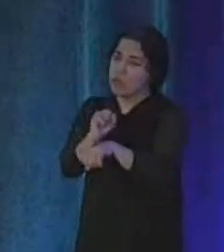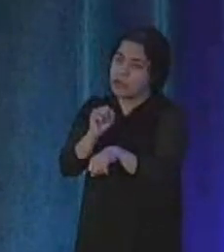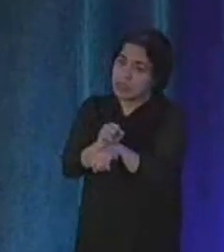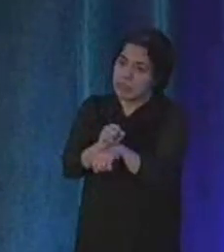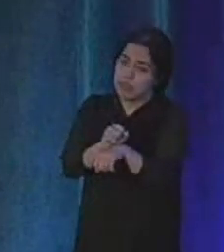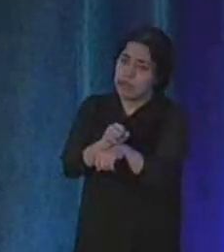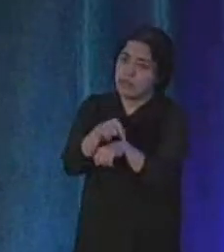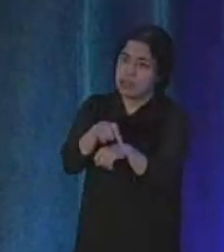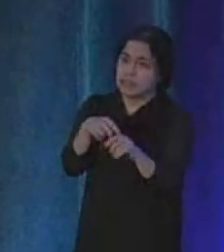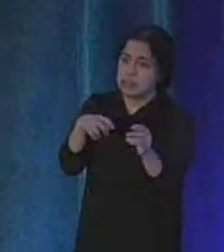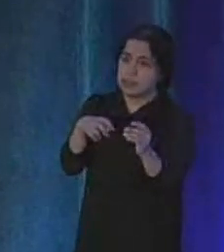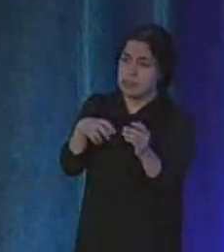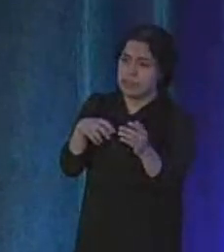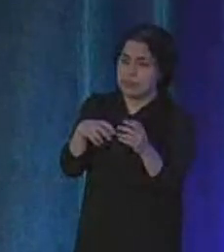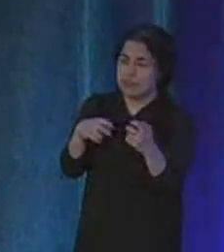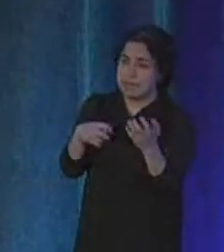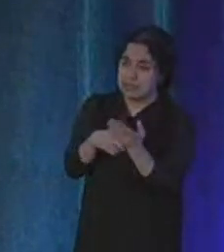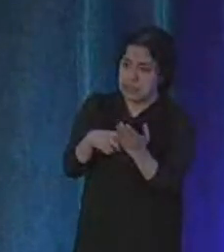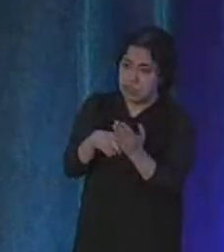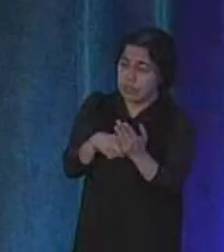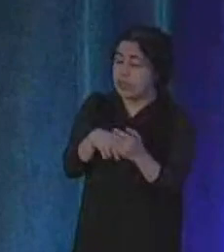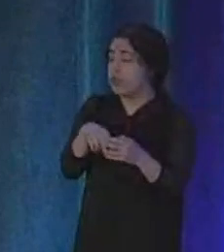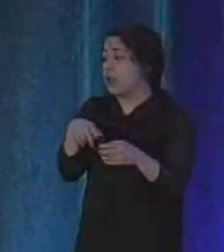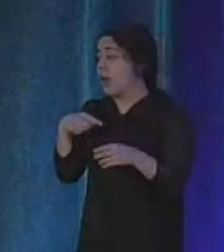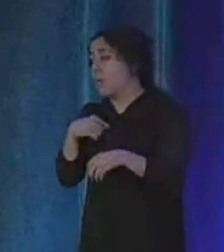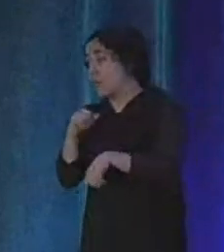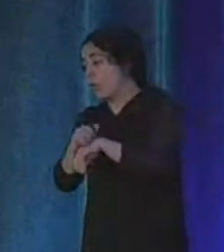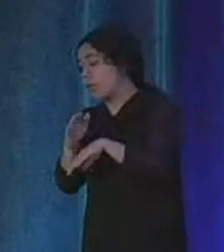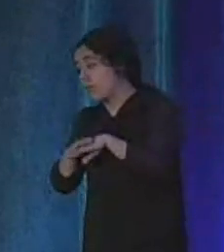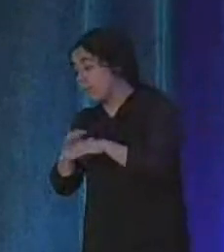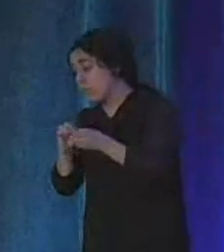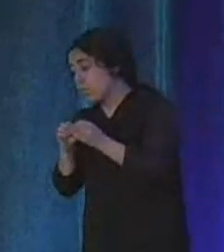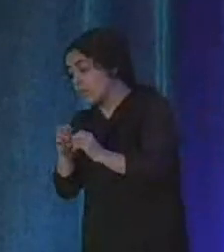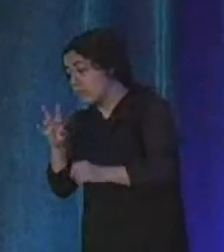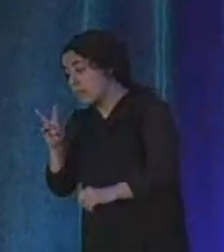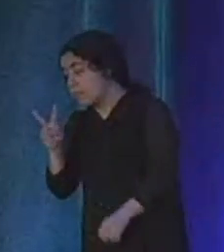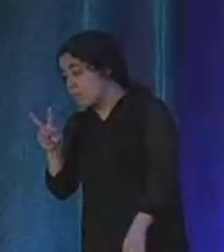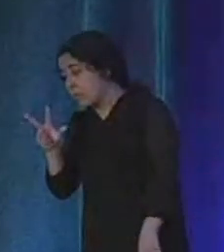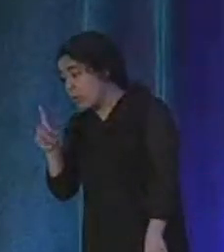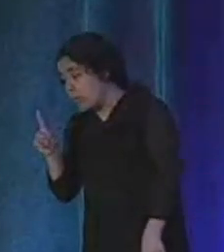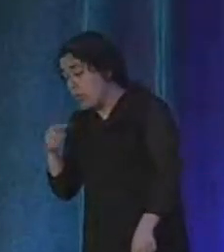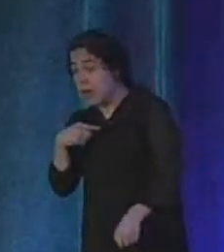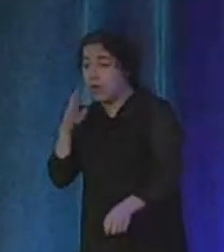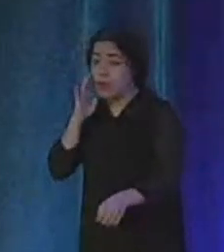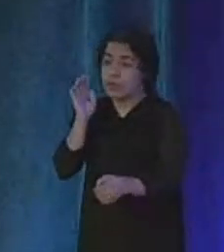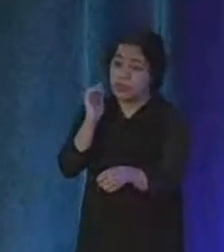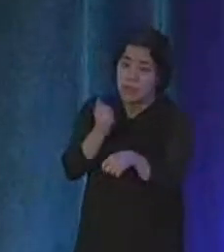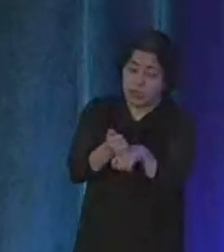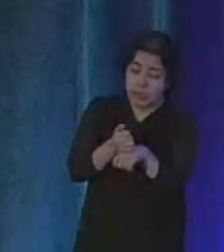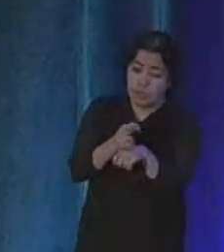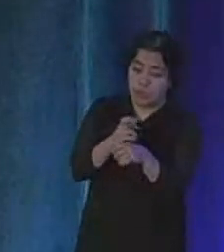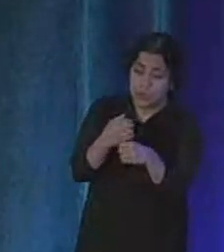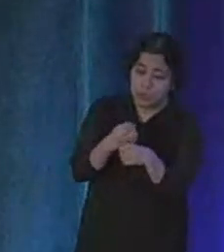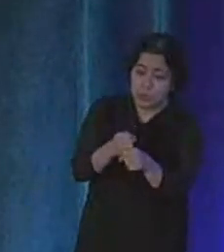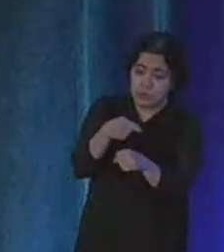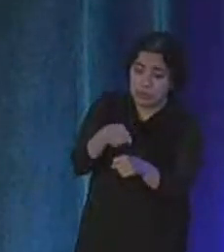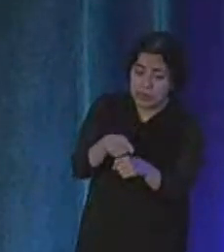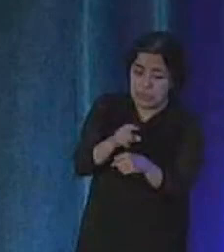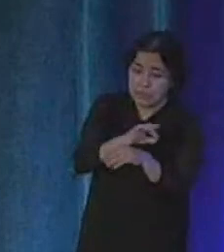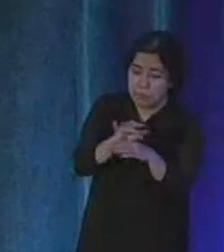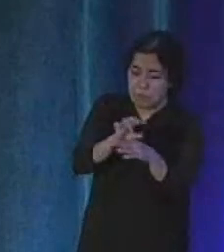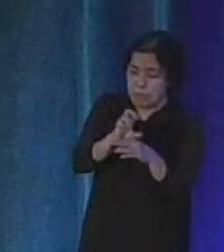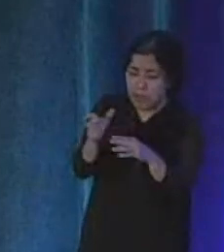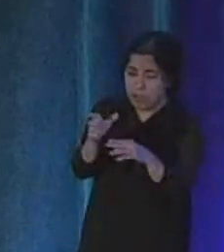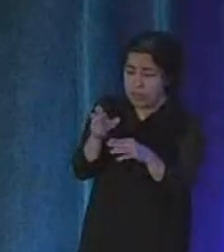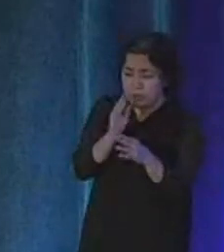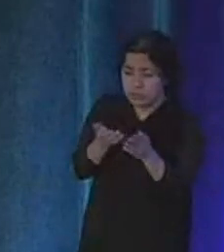want to look for, okay, I'm going to work on number 7231. I'm going to create, reproduce this bug under a certain given